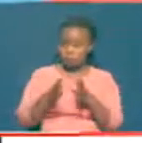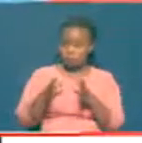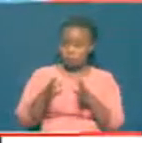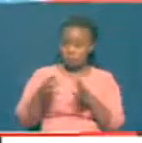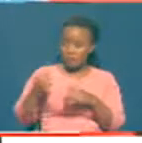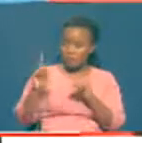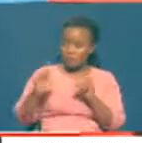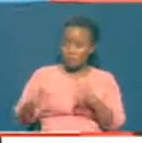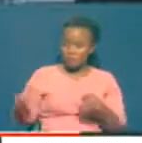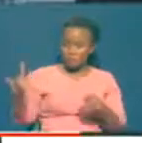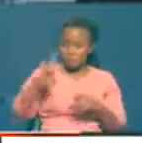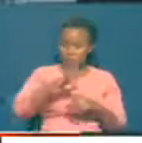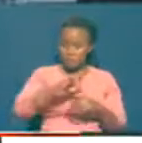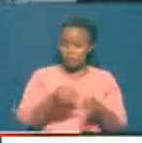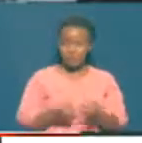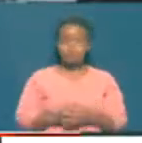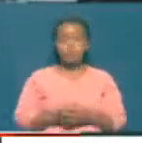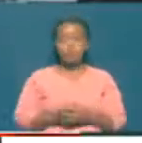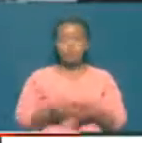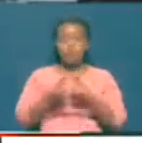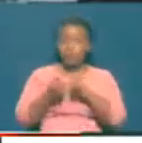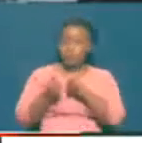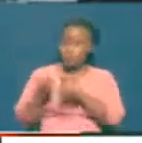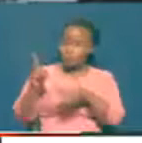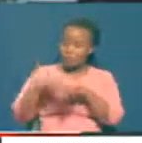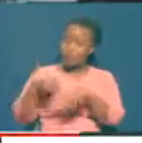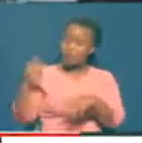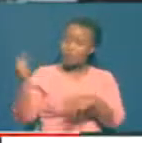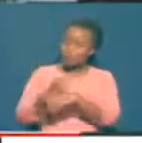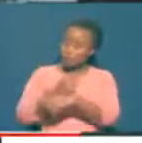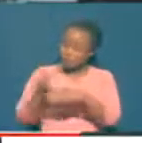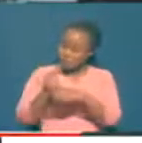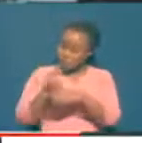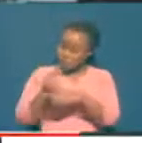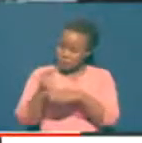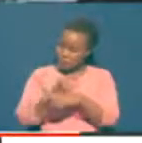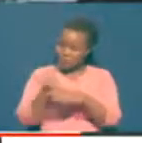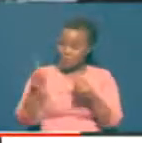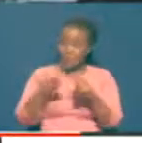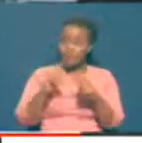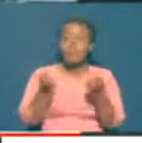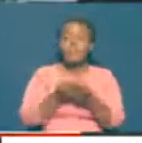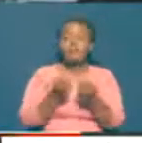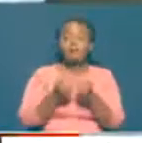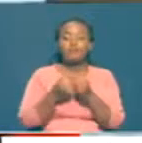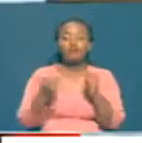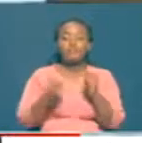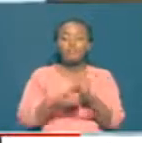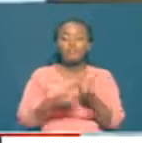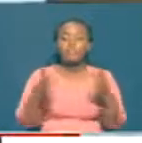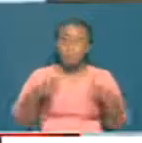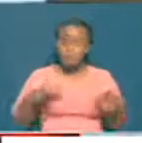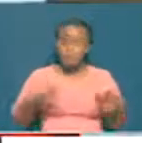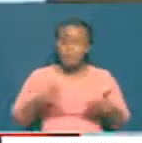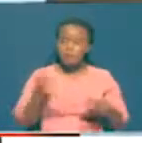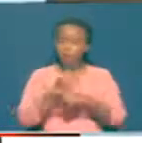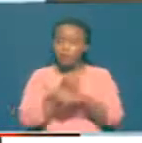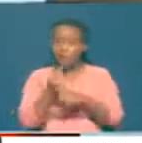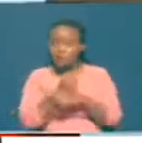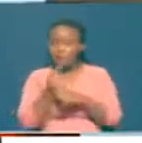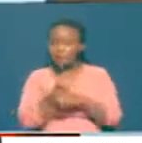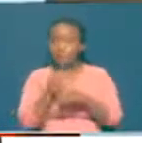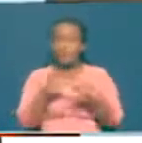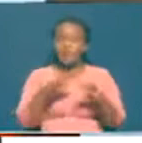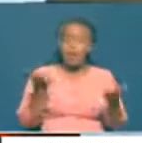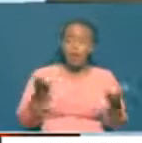media queries. During the training session, the team of 16 athletes was trained on various ways of responding